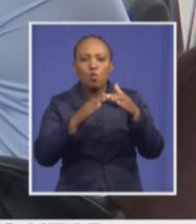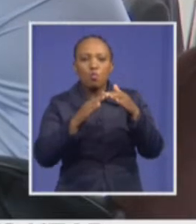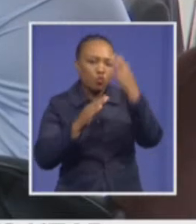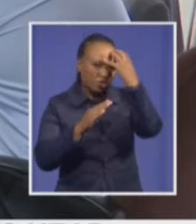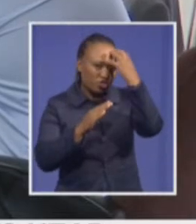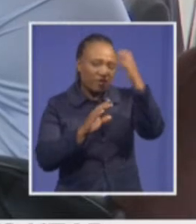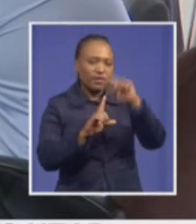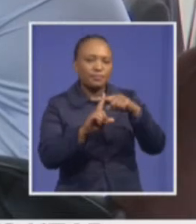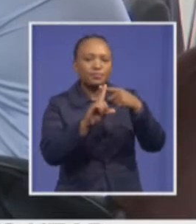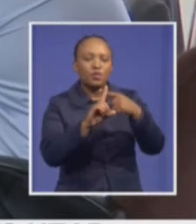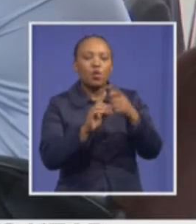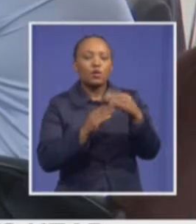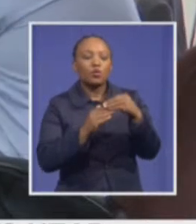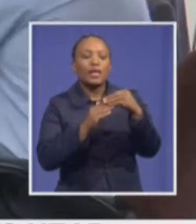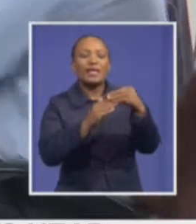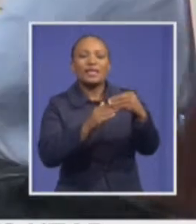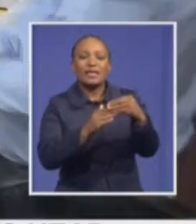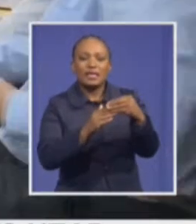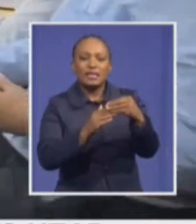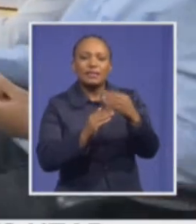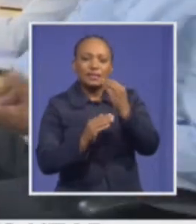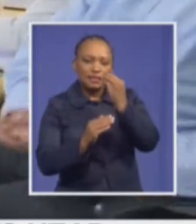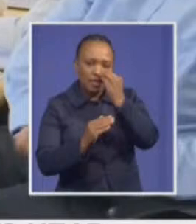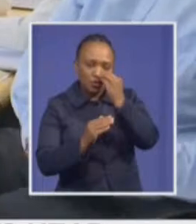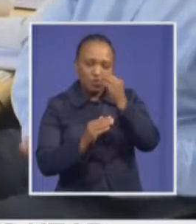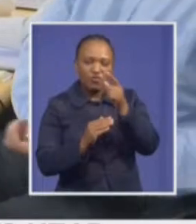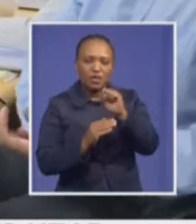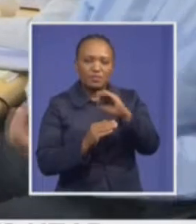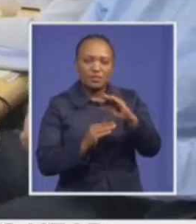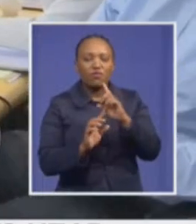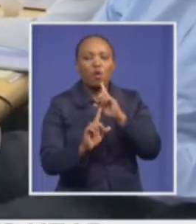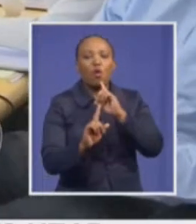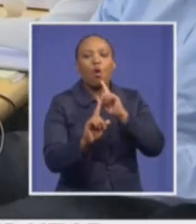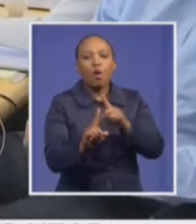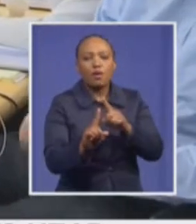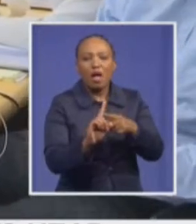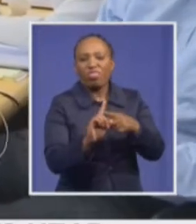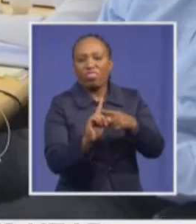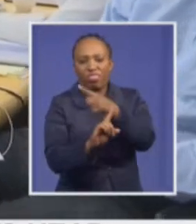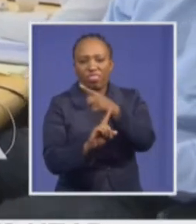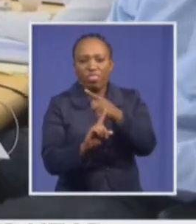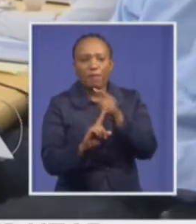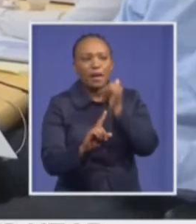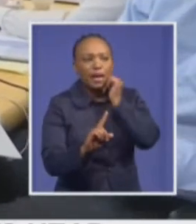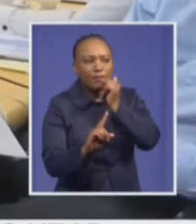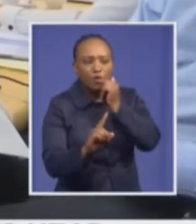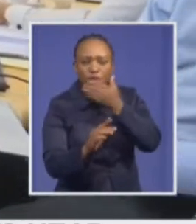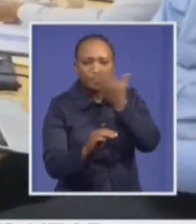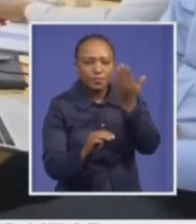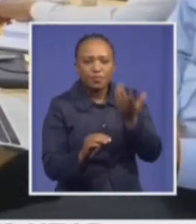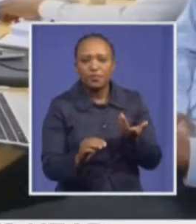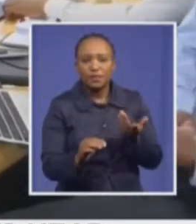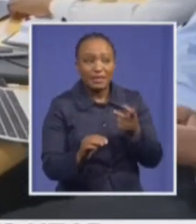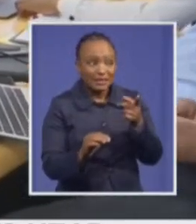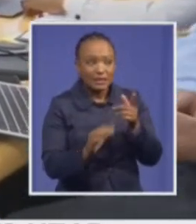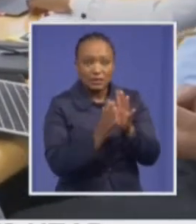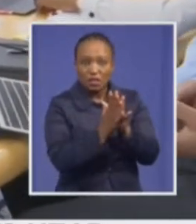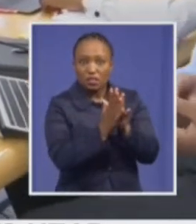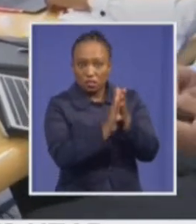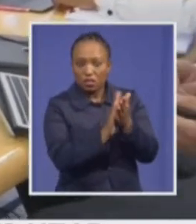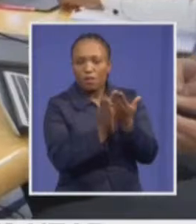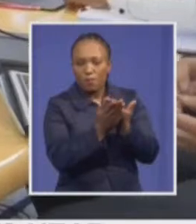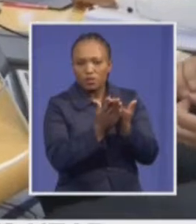order. Yeah, that's the reputational harm, isn't it? Yeah, but there's one point I want to make around